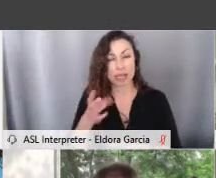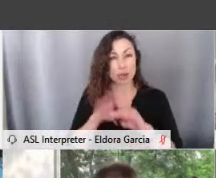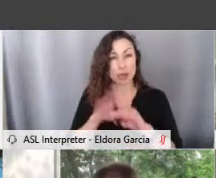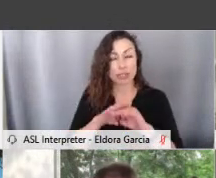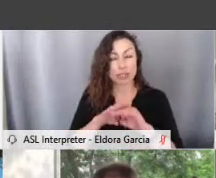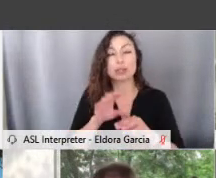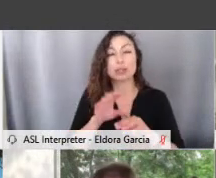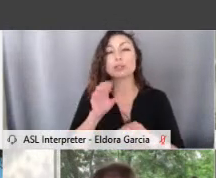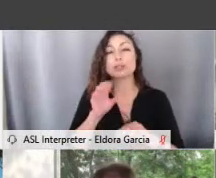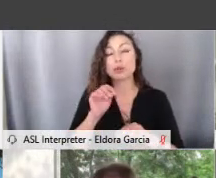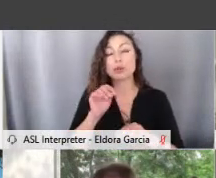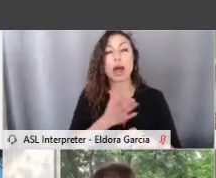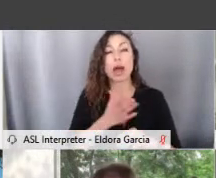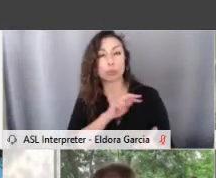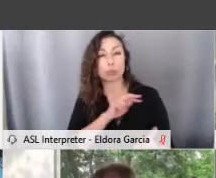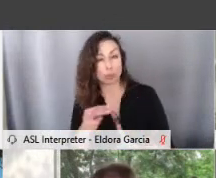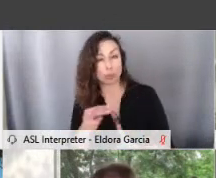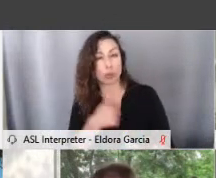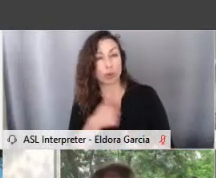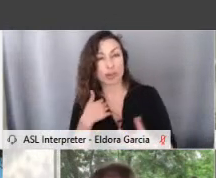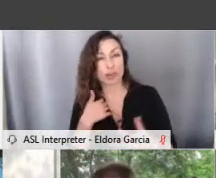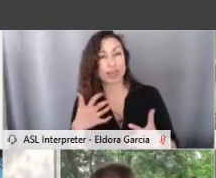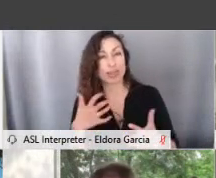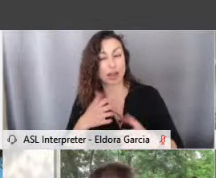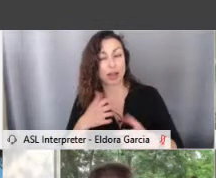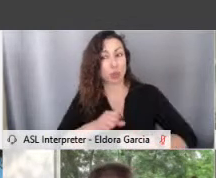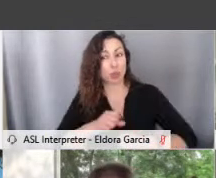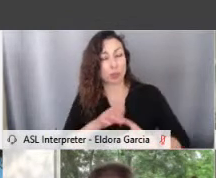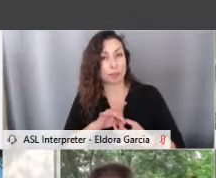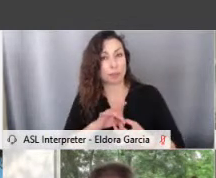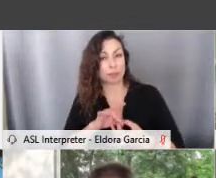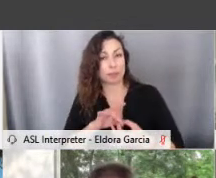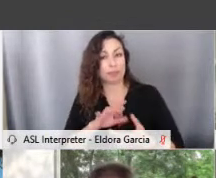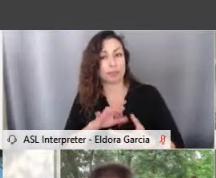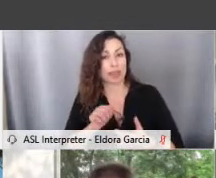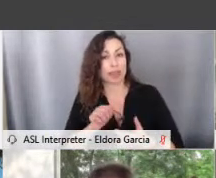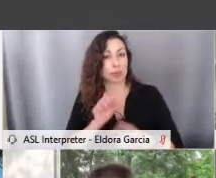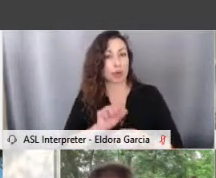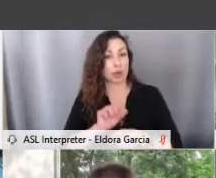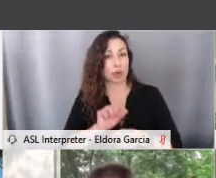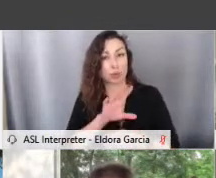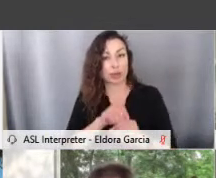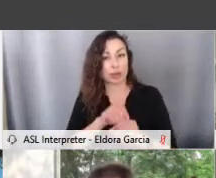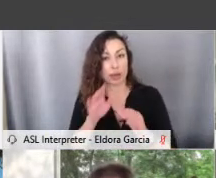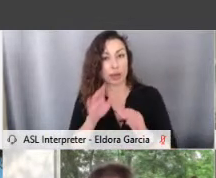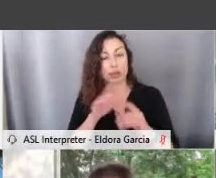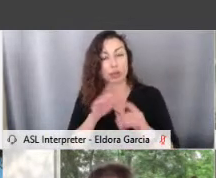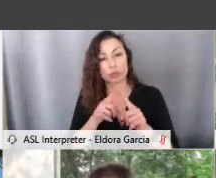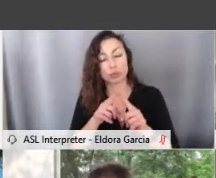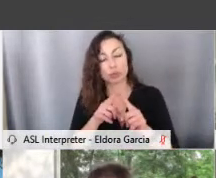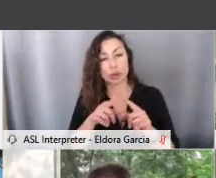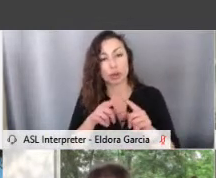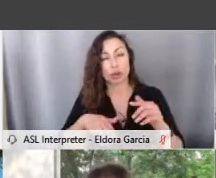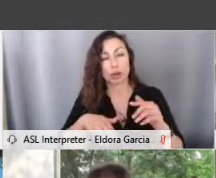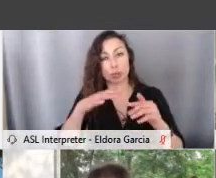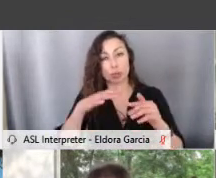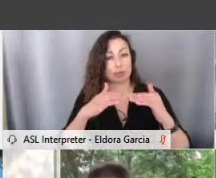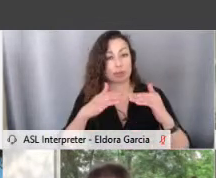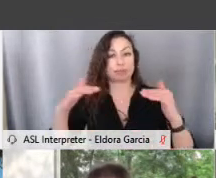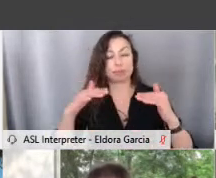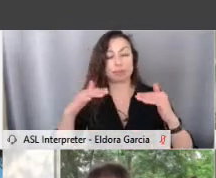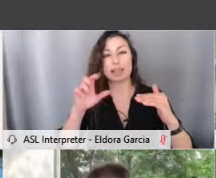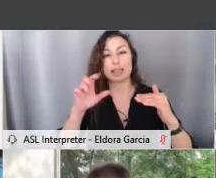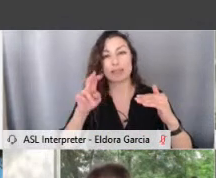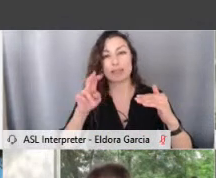thinking was, if we have a lot of room in that 8 or 9% increase to bring that back down to level. And so